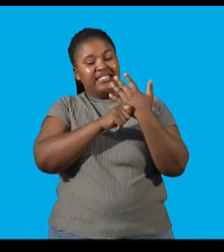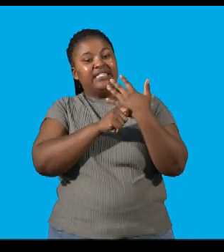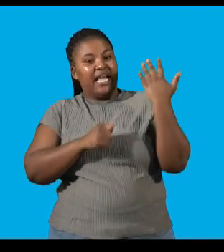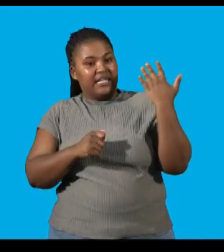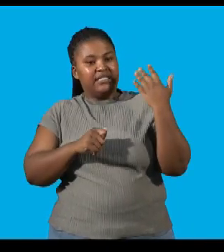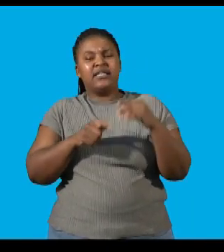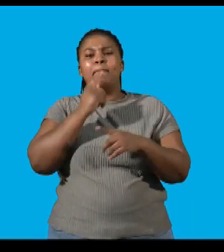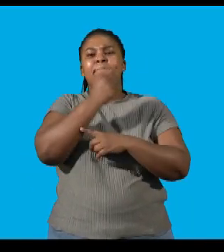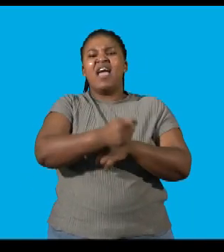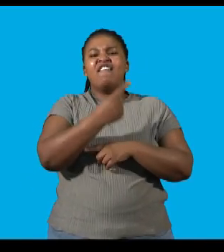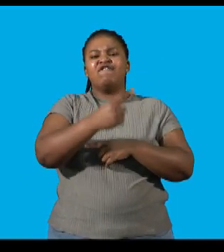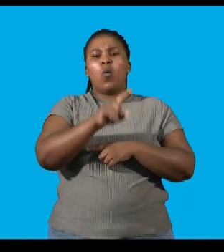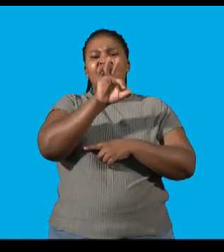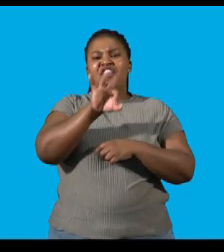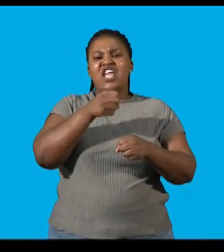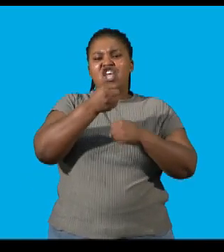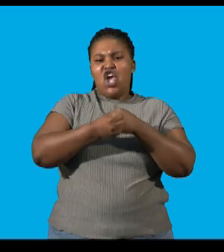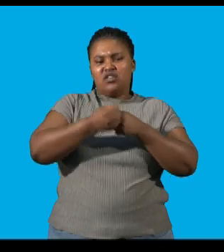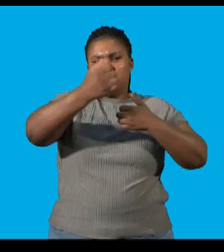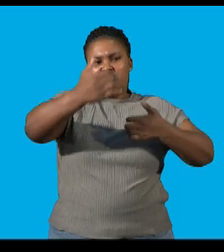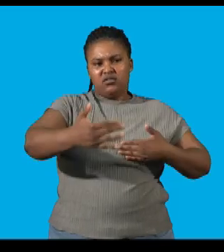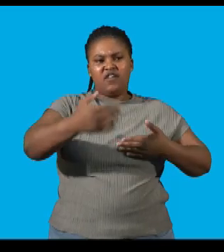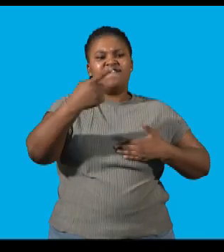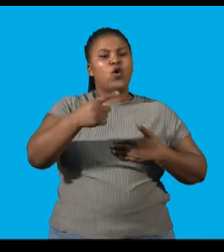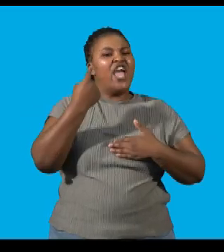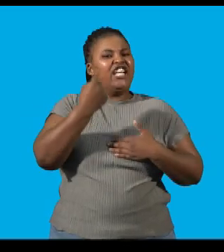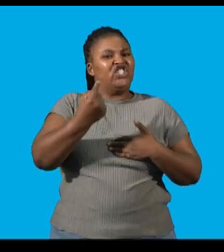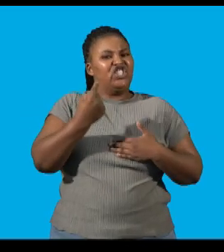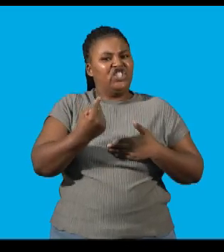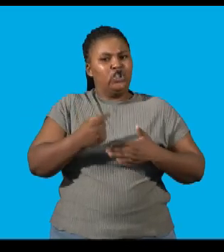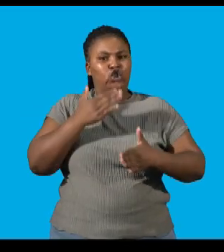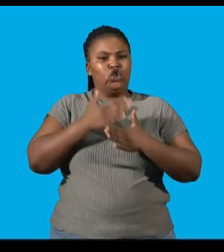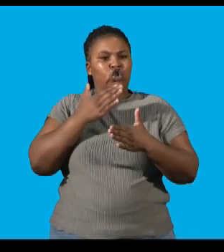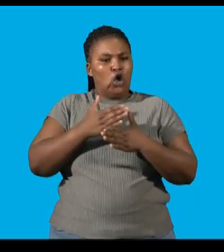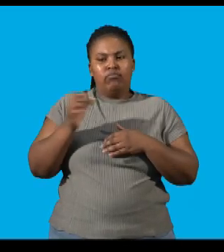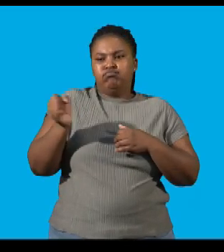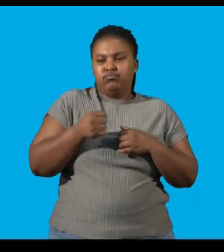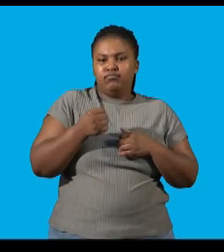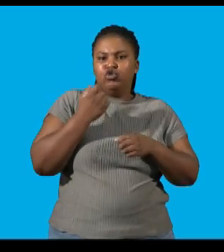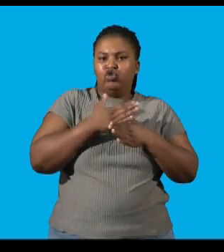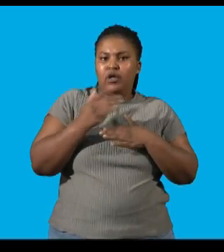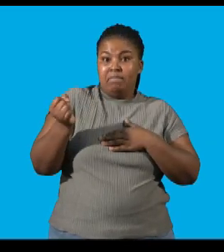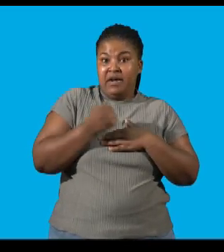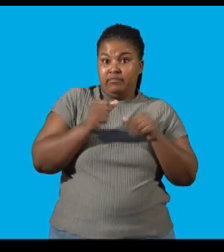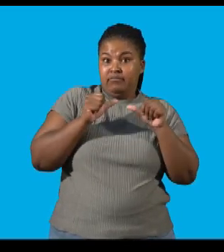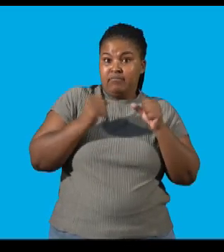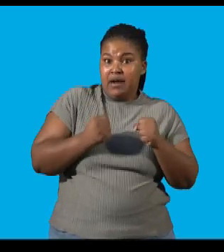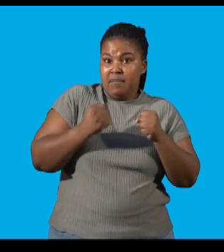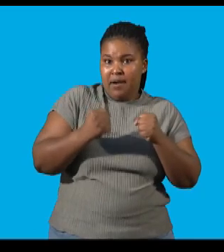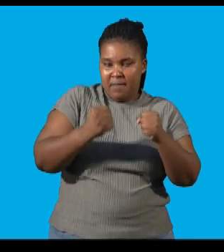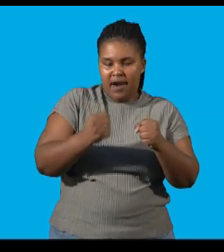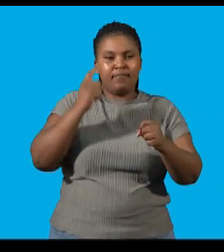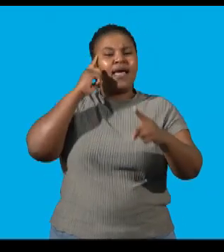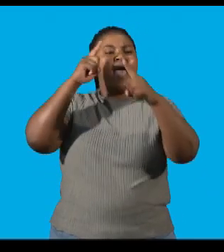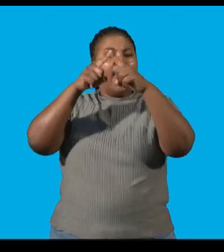paid over 3 years for each offshore job created and maintained. The aim is